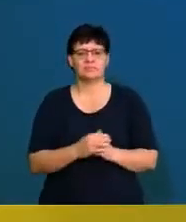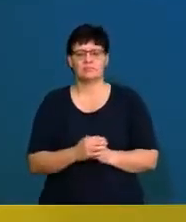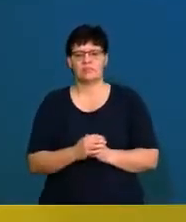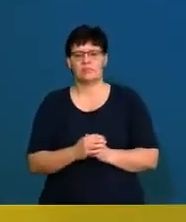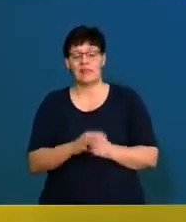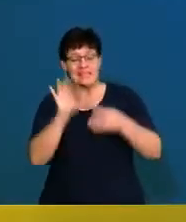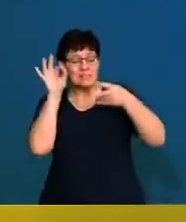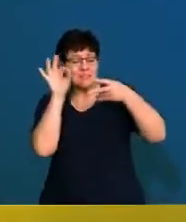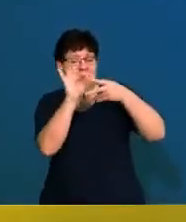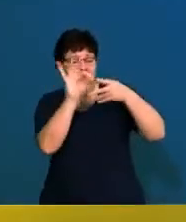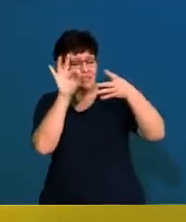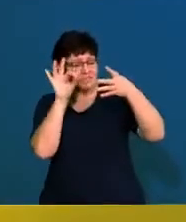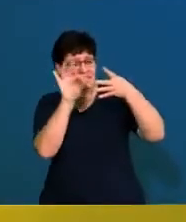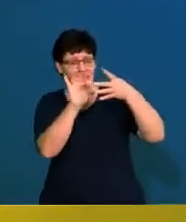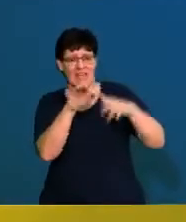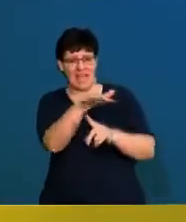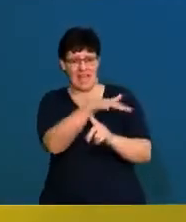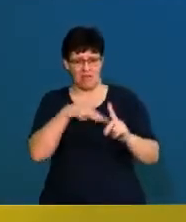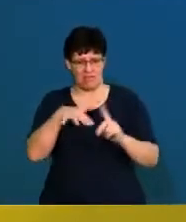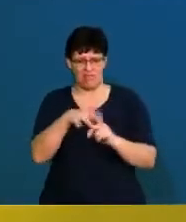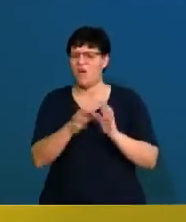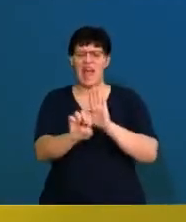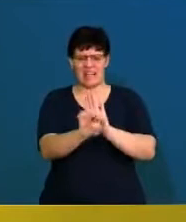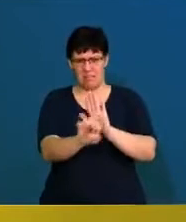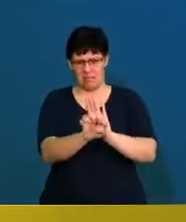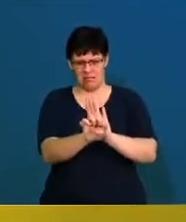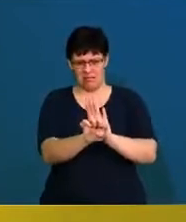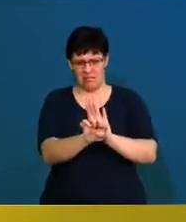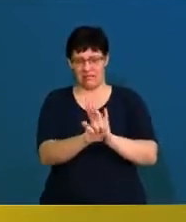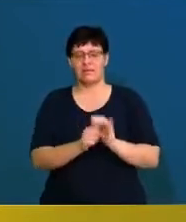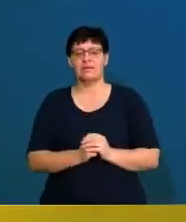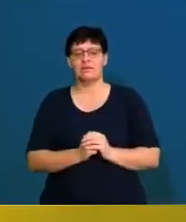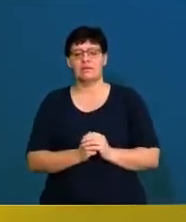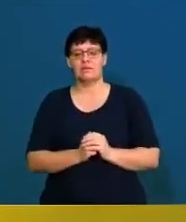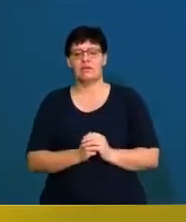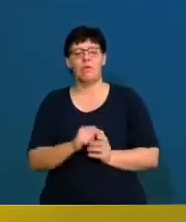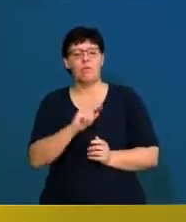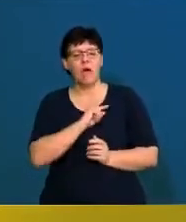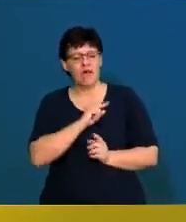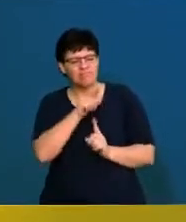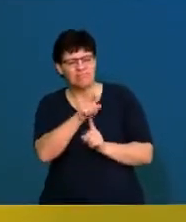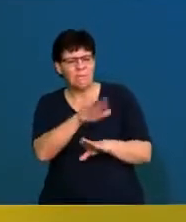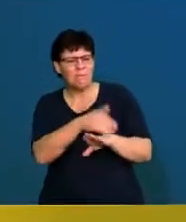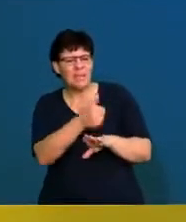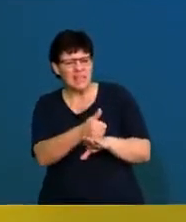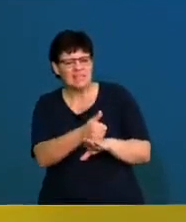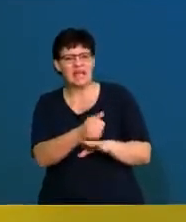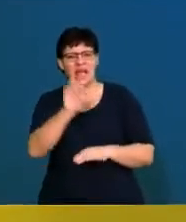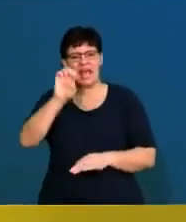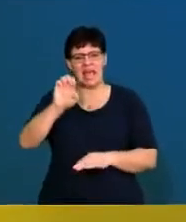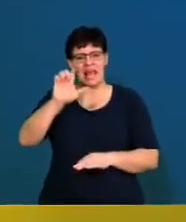attention on a specific area, as an example, and this is going to be based